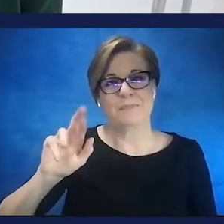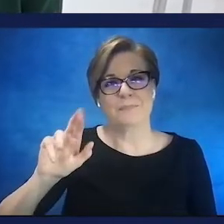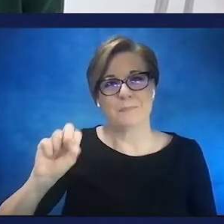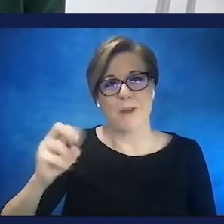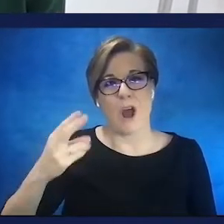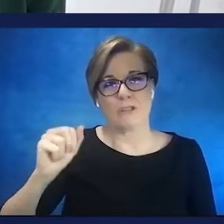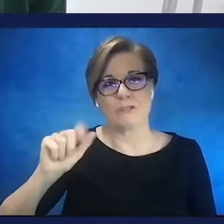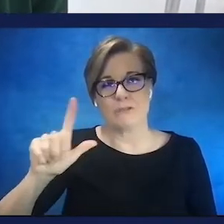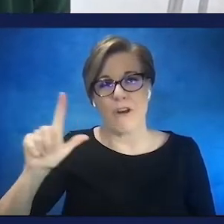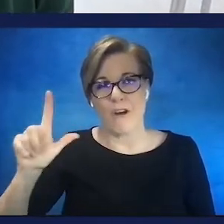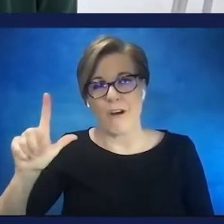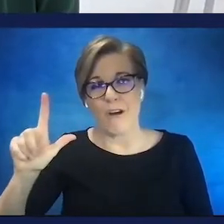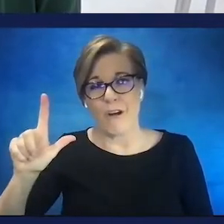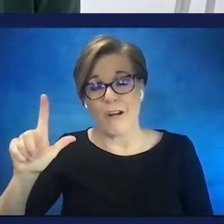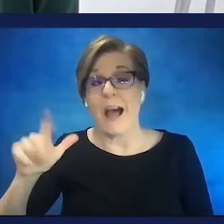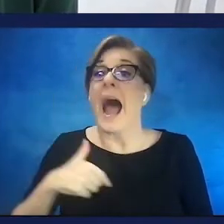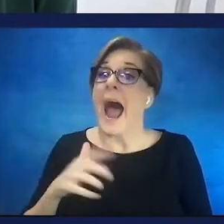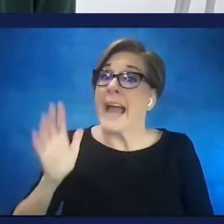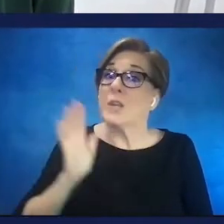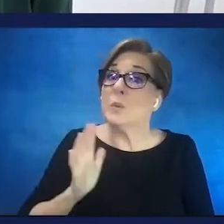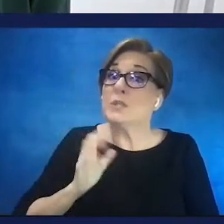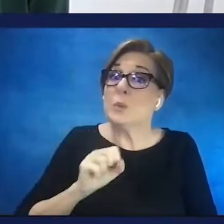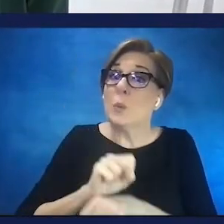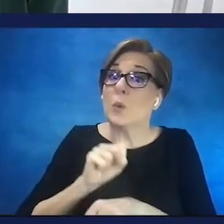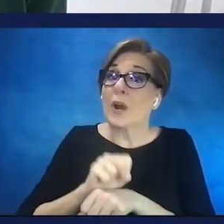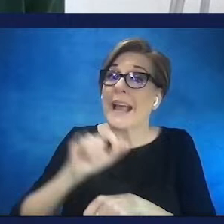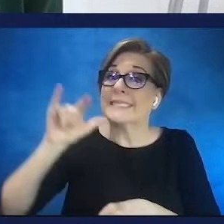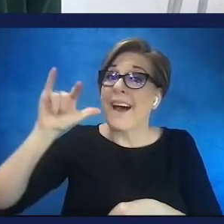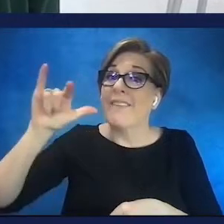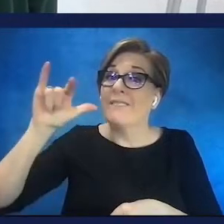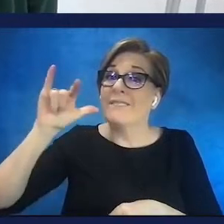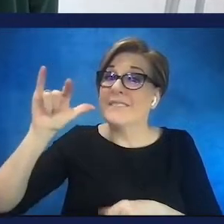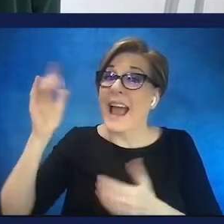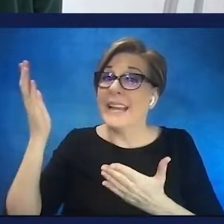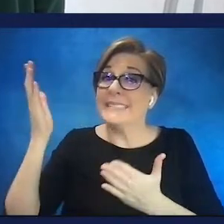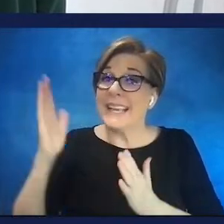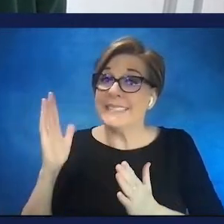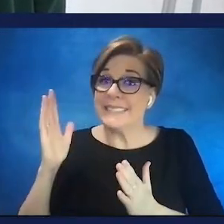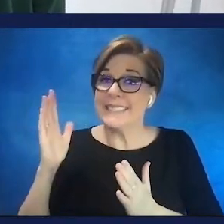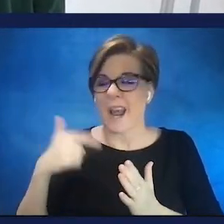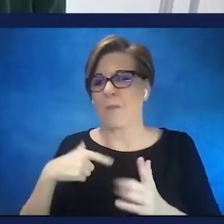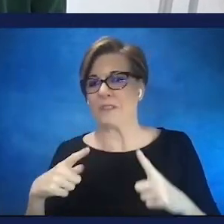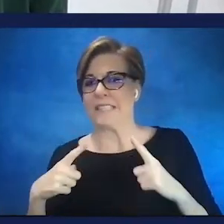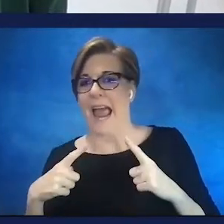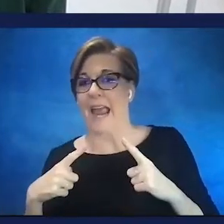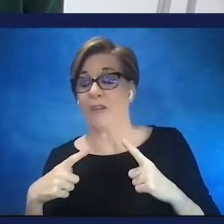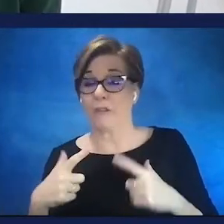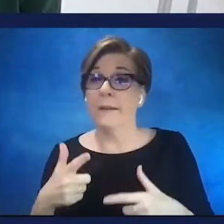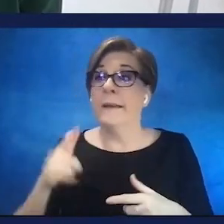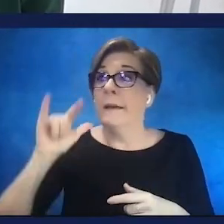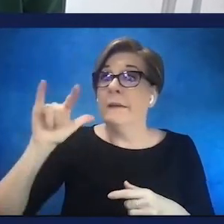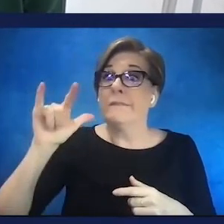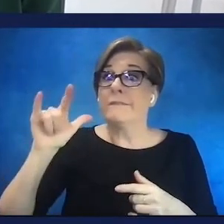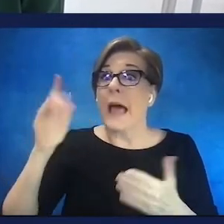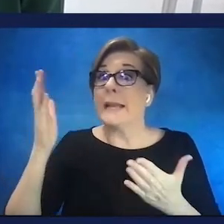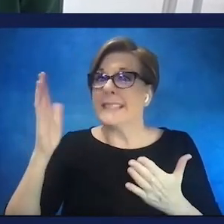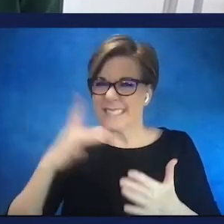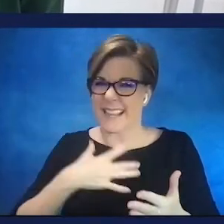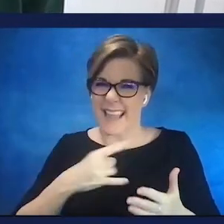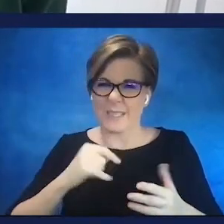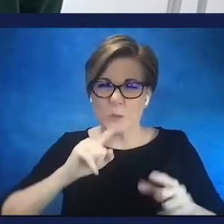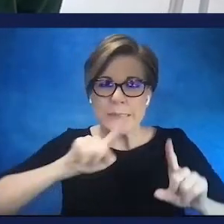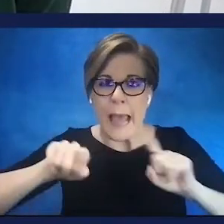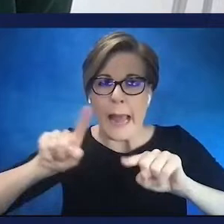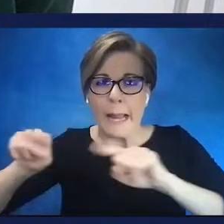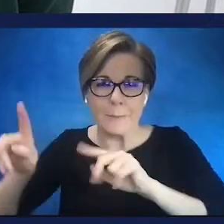marshal. I used to be a flight attendant. I'm retired. And as you know, flight attendants like to tell people what to do.